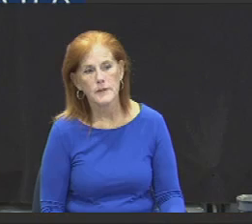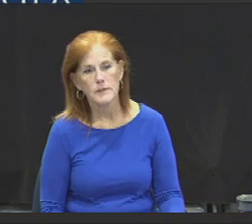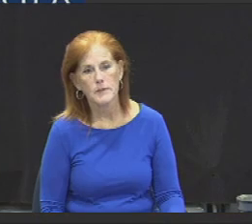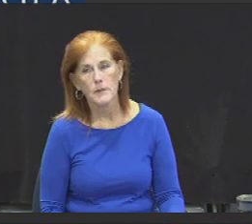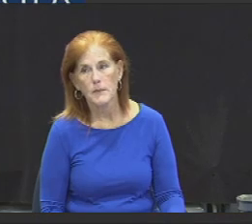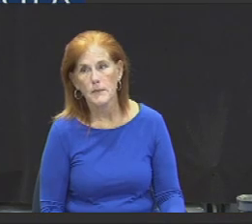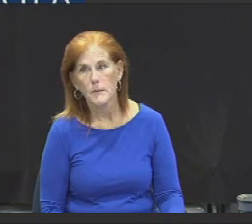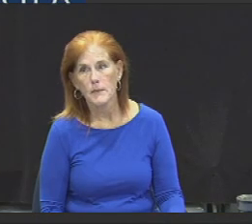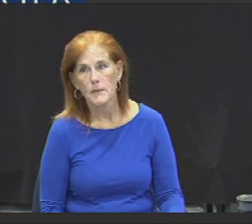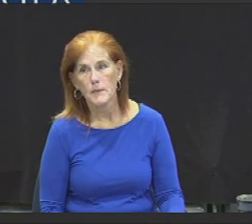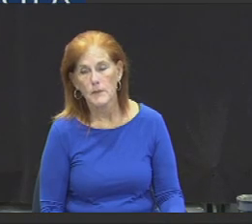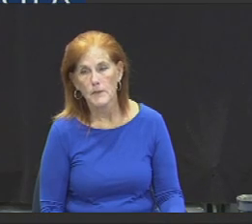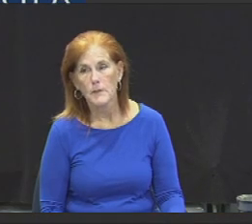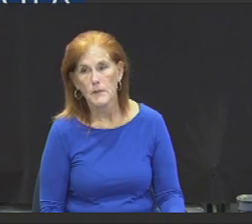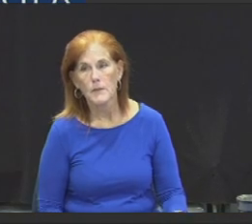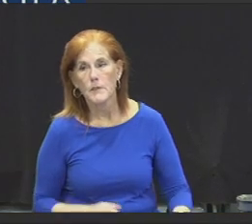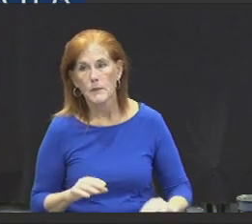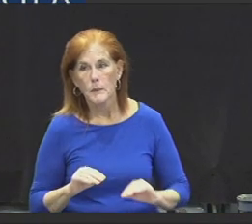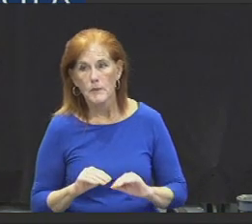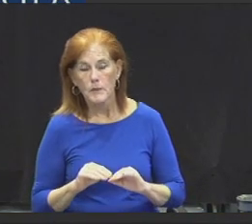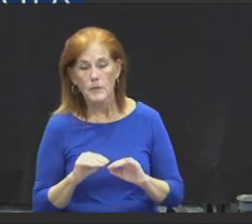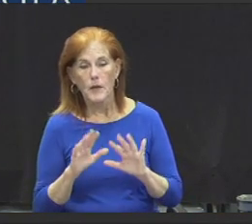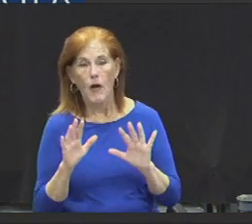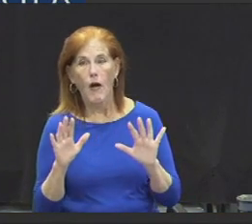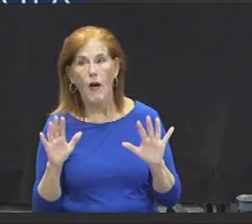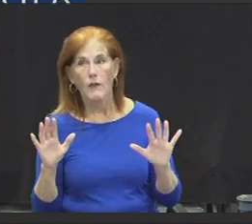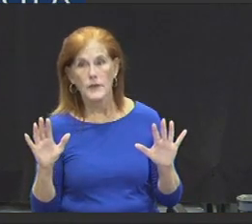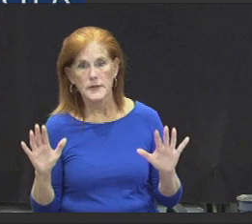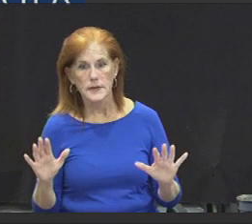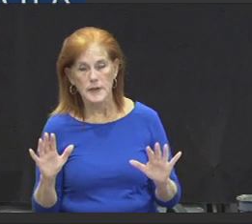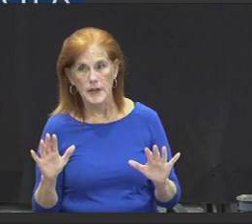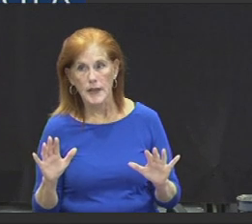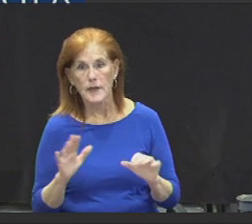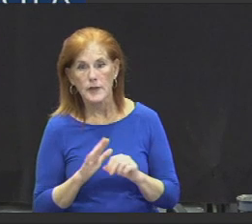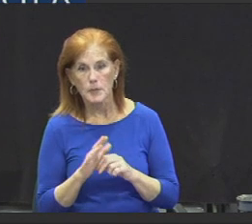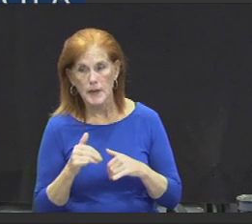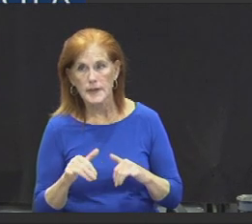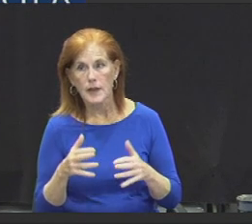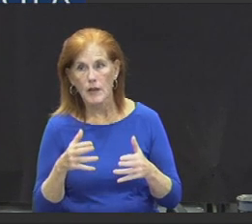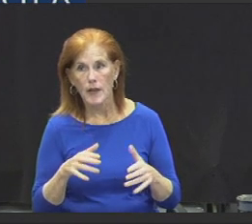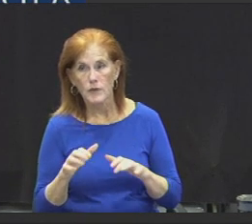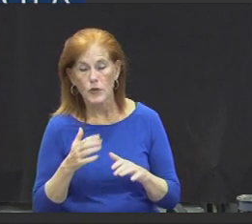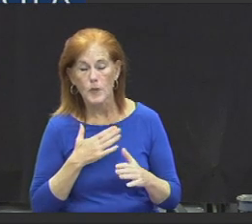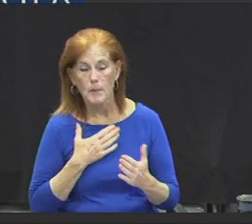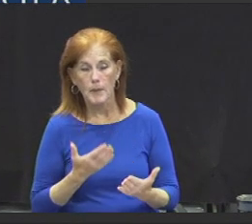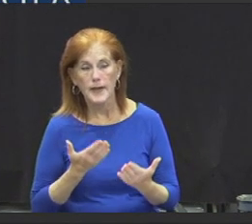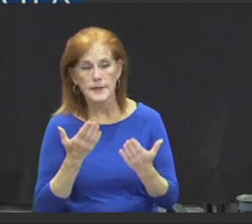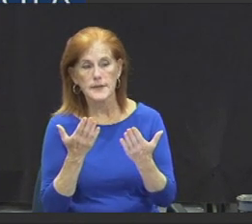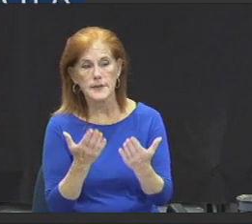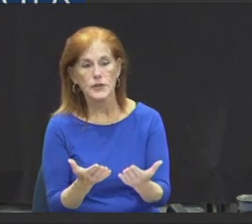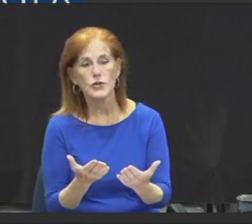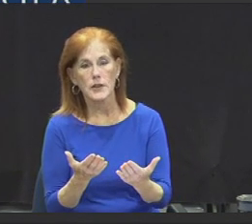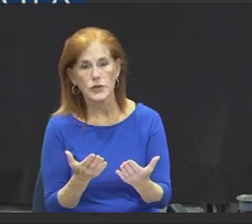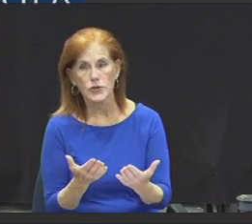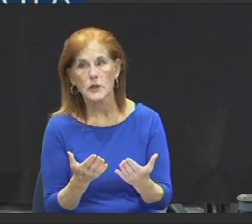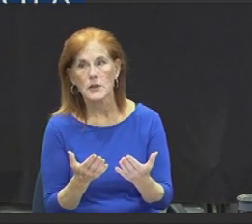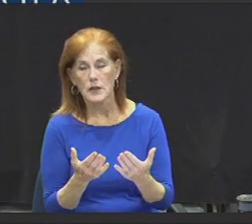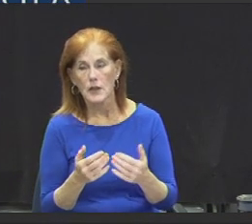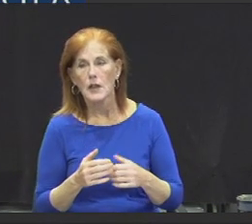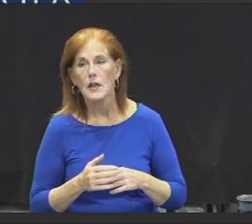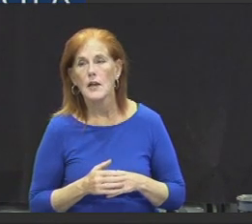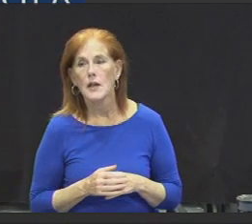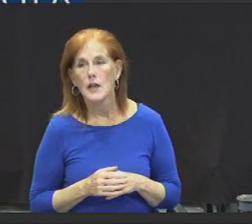want to speak out of turn, but there's still a long ways to go, and that's why my suggestion would be to let's take